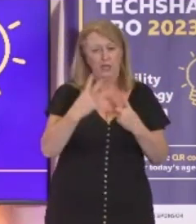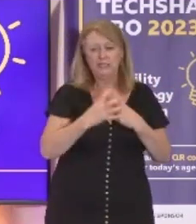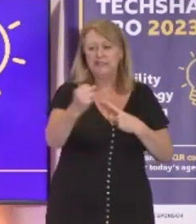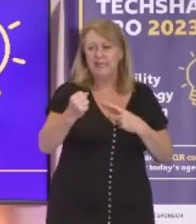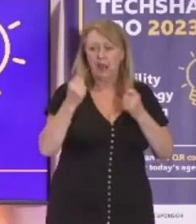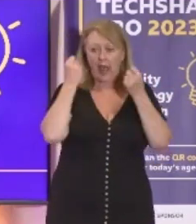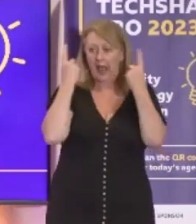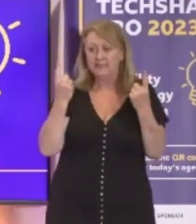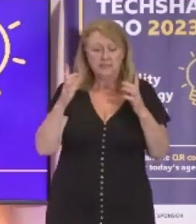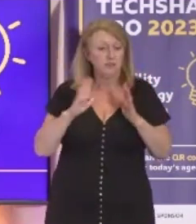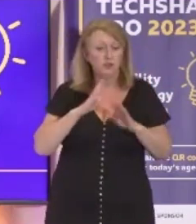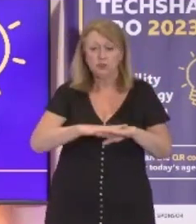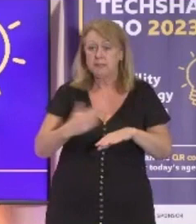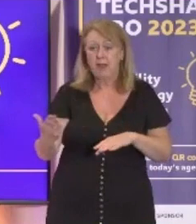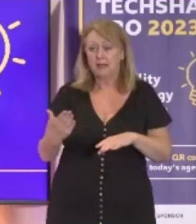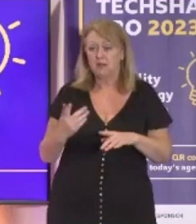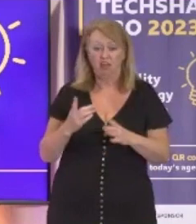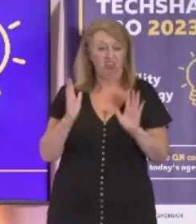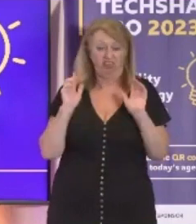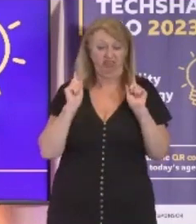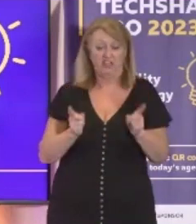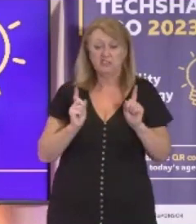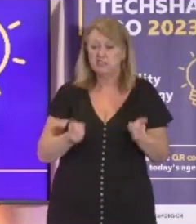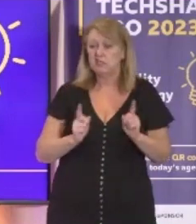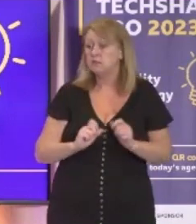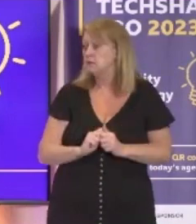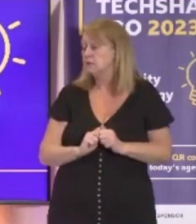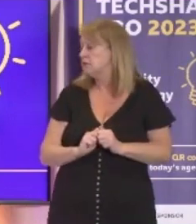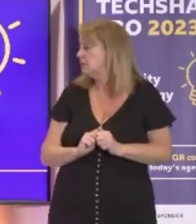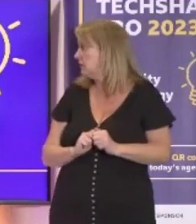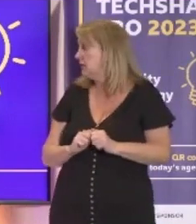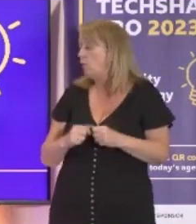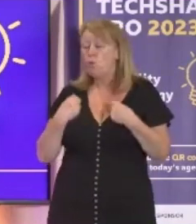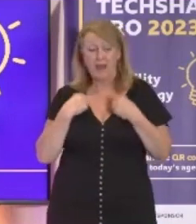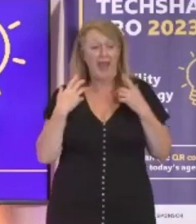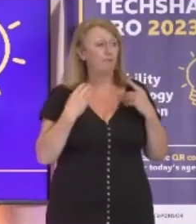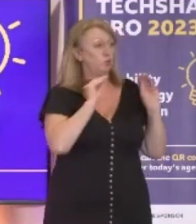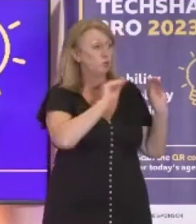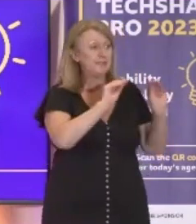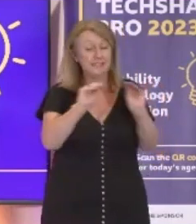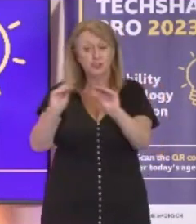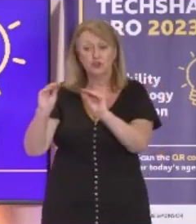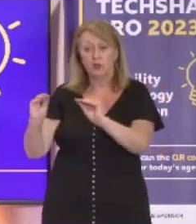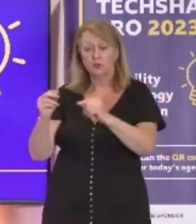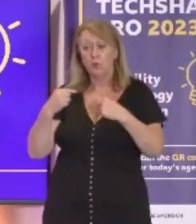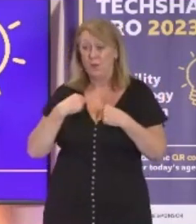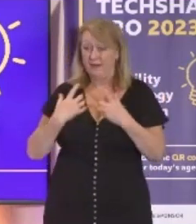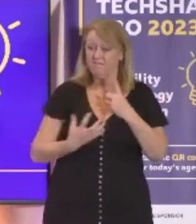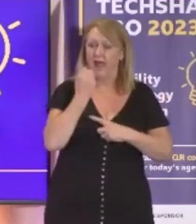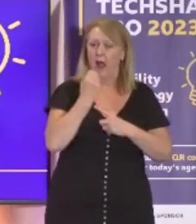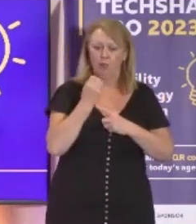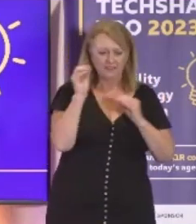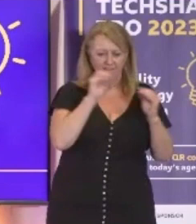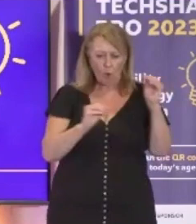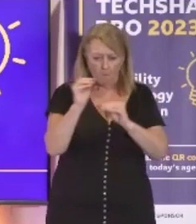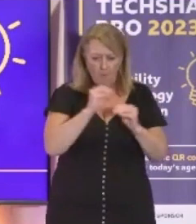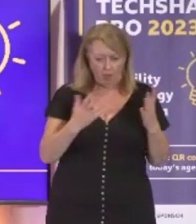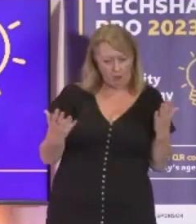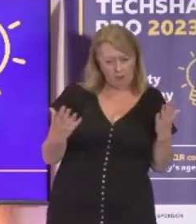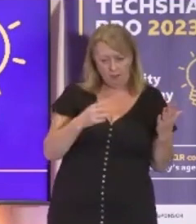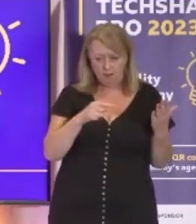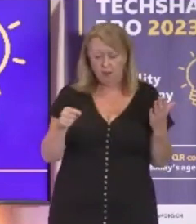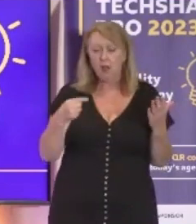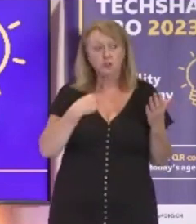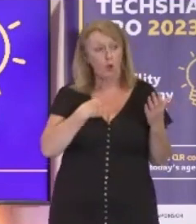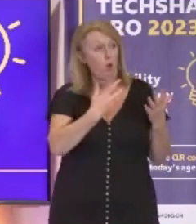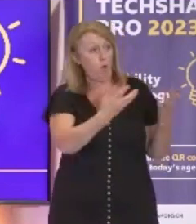full stop. We have to learn, we have to teach. And we stumbled upon this formula. I can't say we had this grand vision of